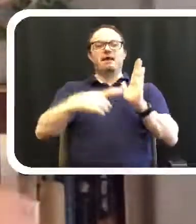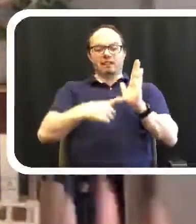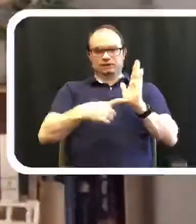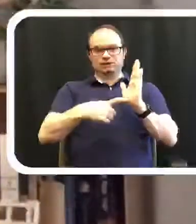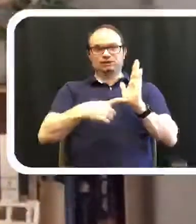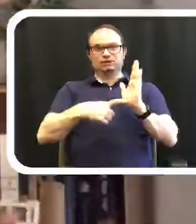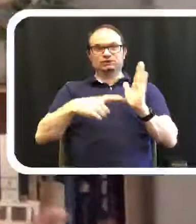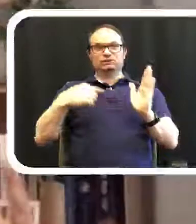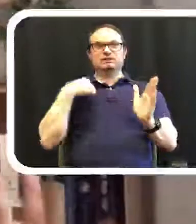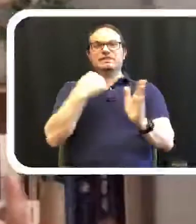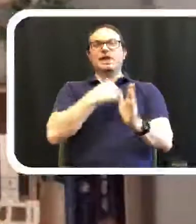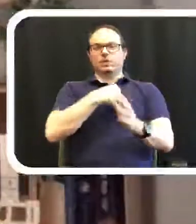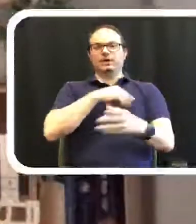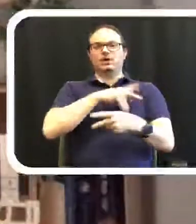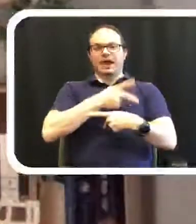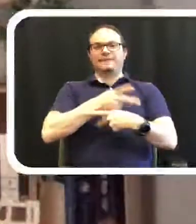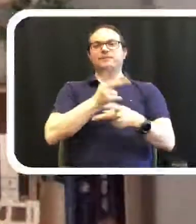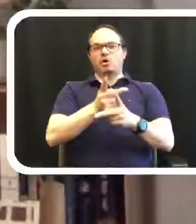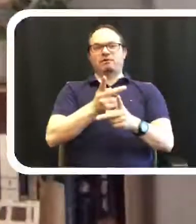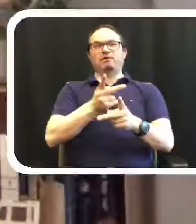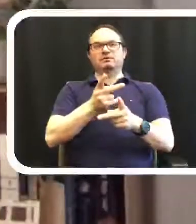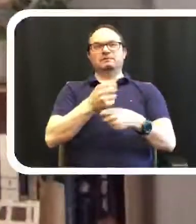we are a product of